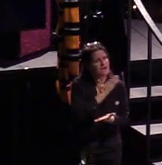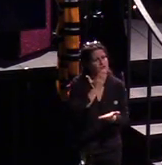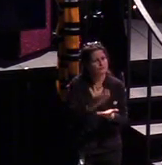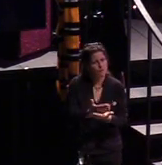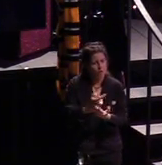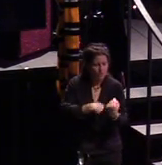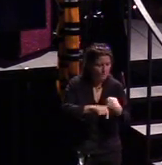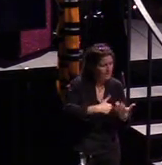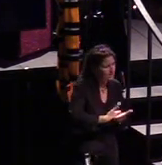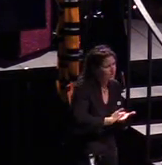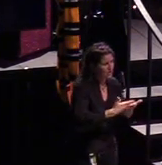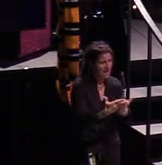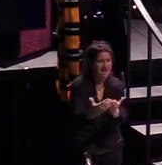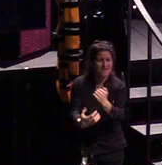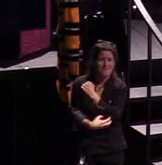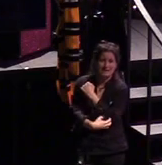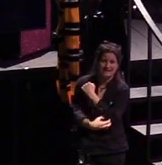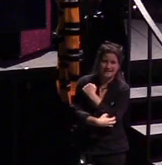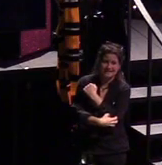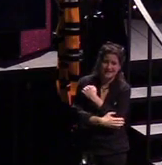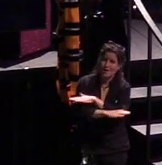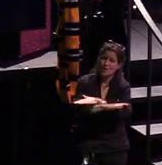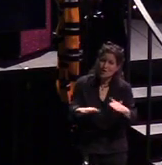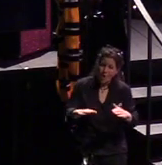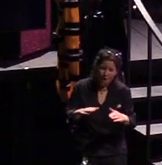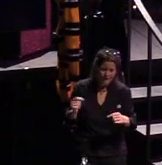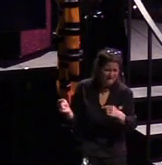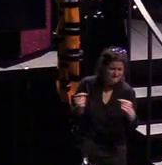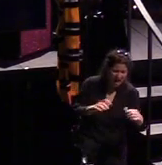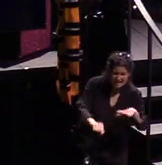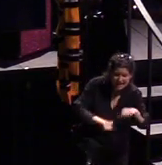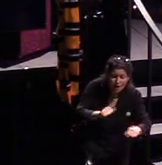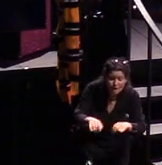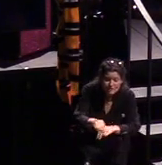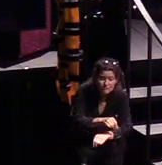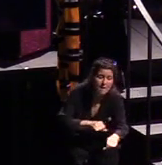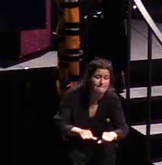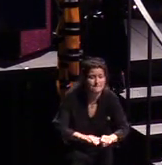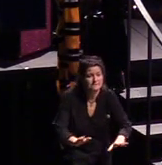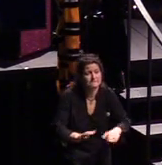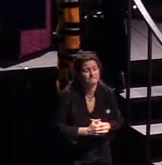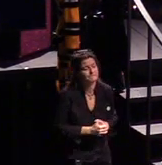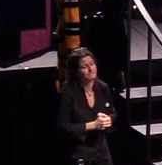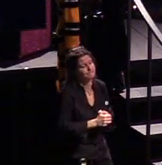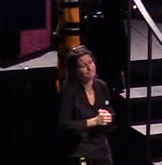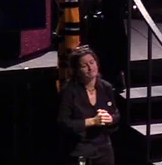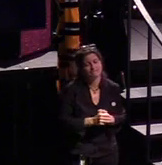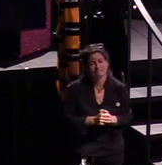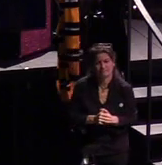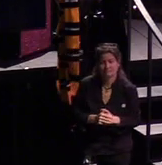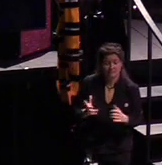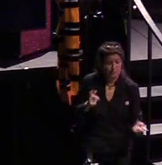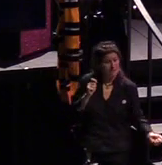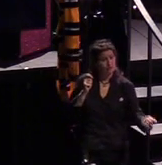sharing the biscuits not fighting over the crumbs beans biscuit changing our